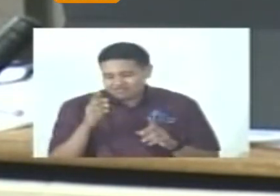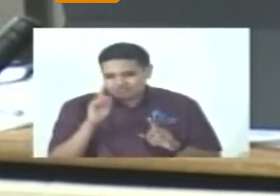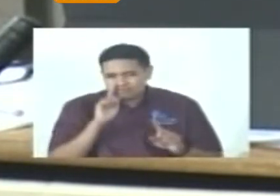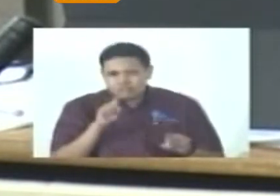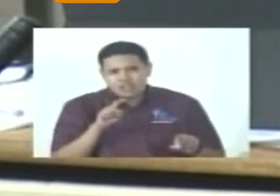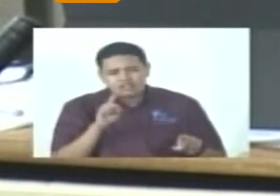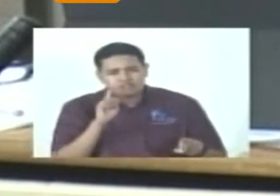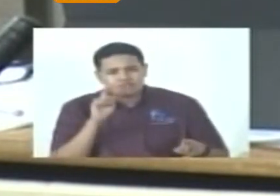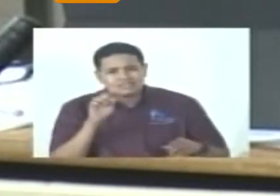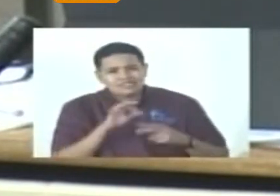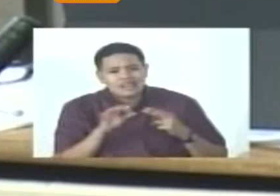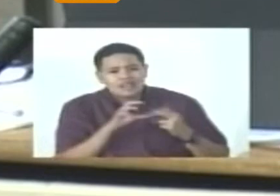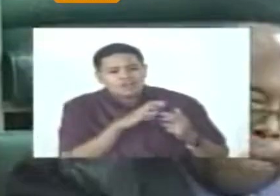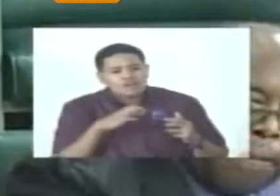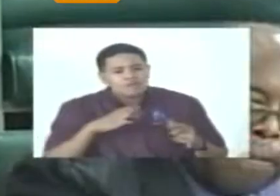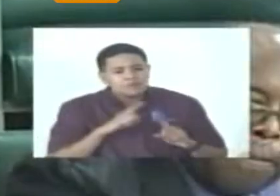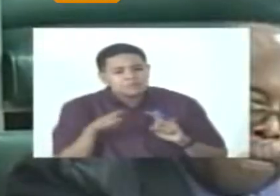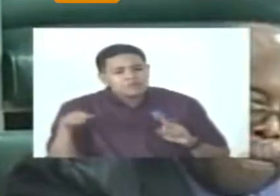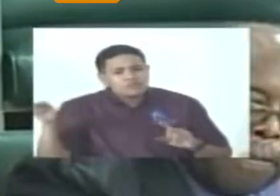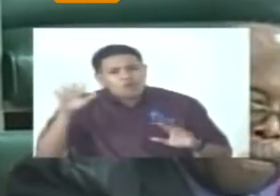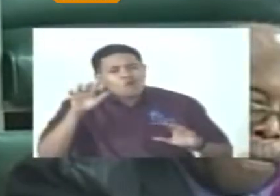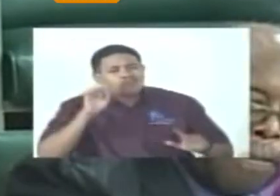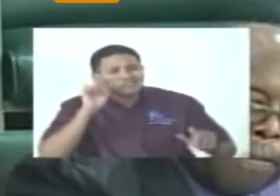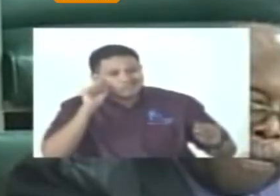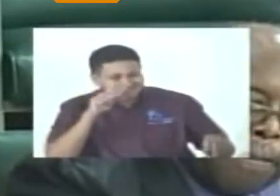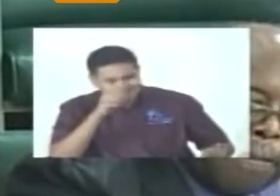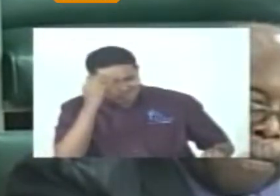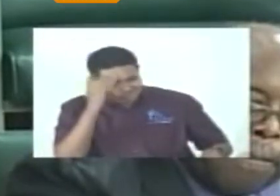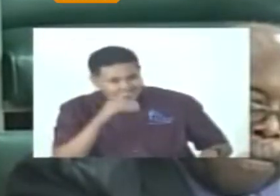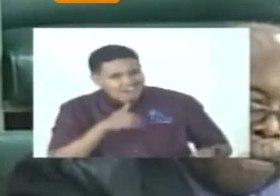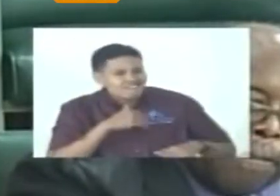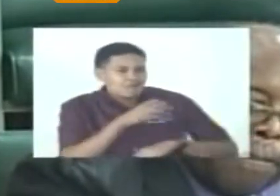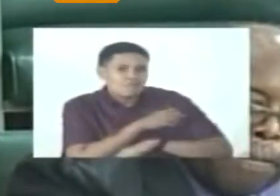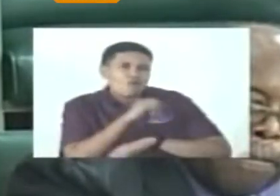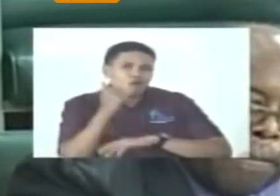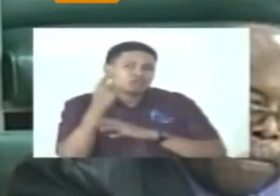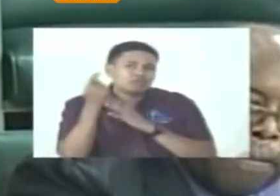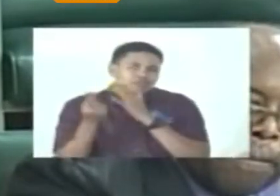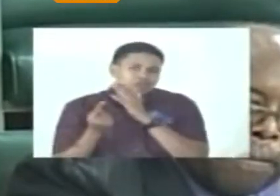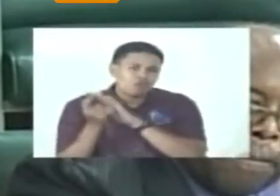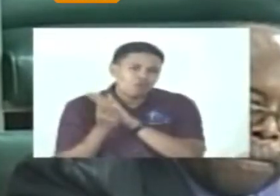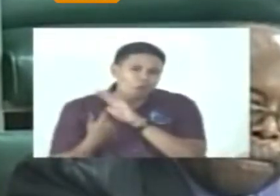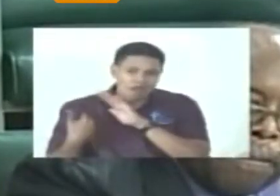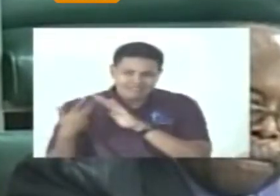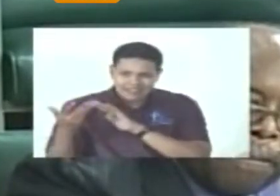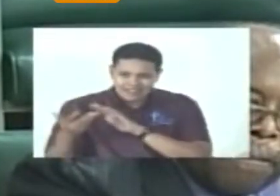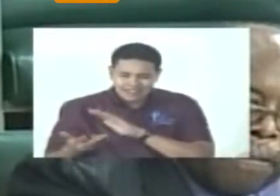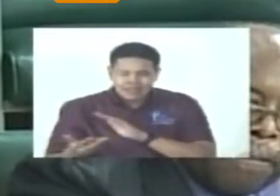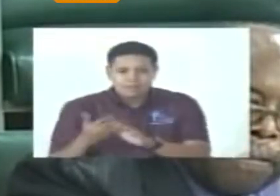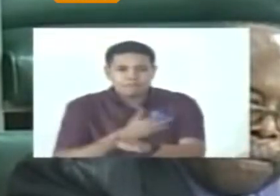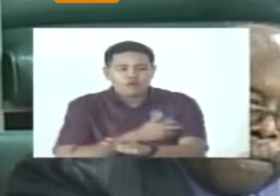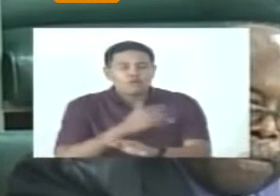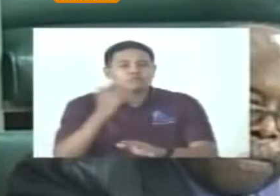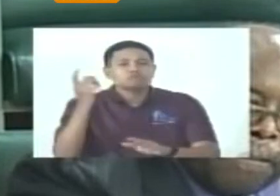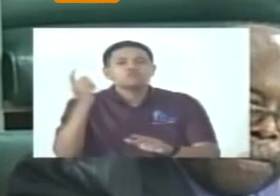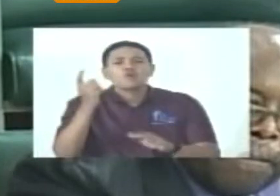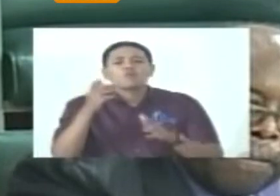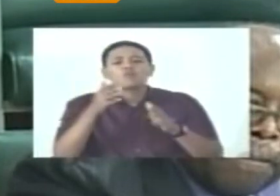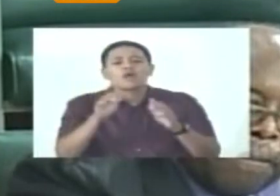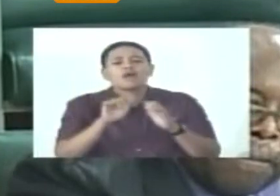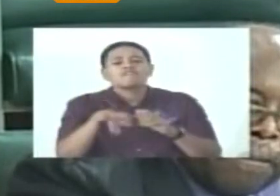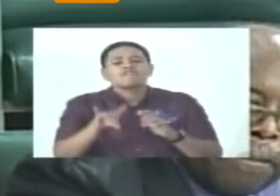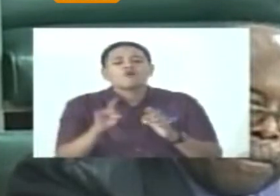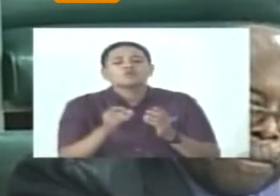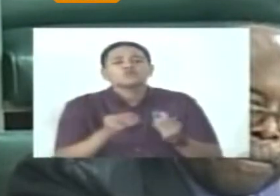were really surprised by that. And I believe that some way has to be found to solve